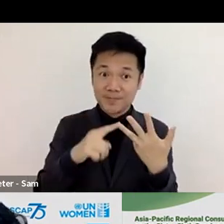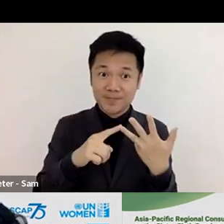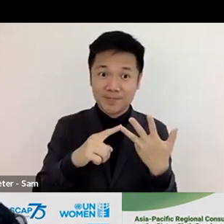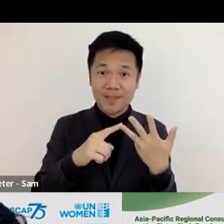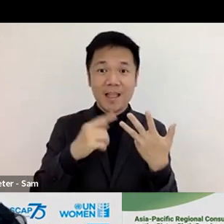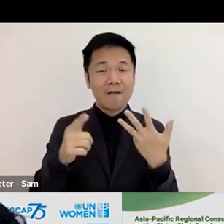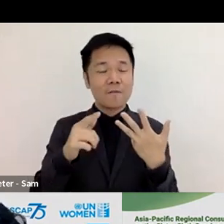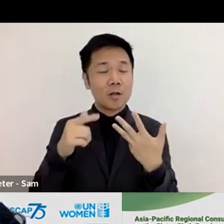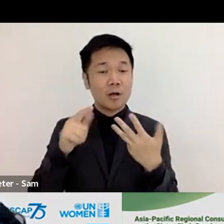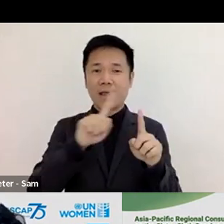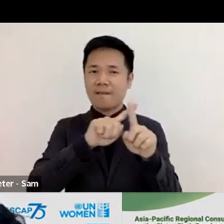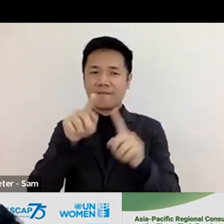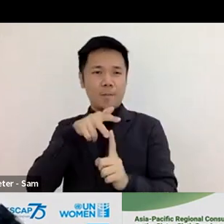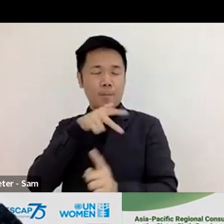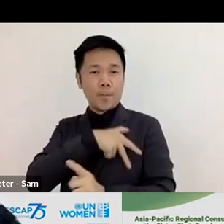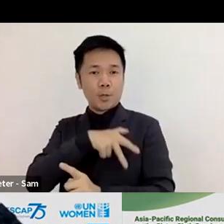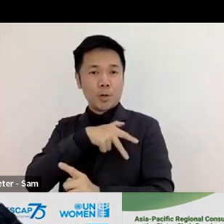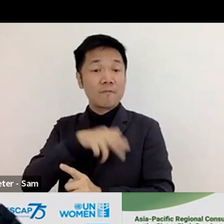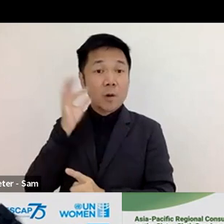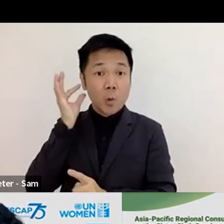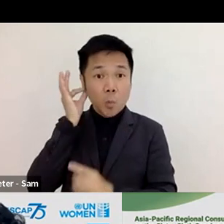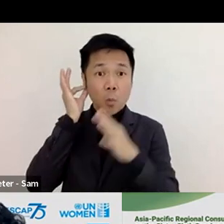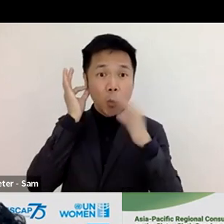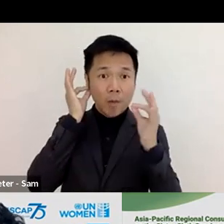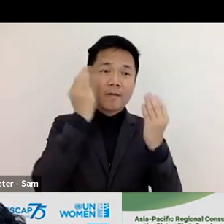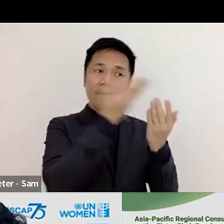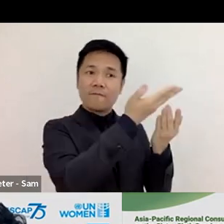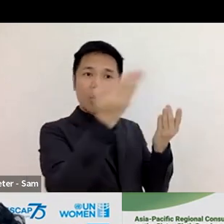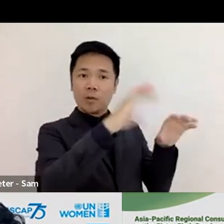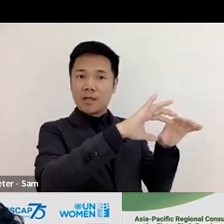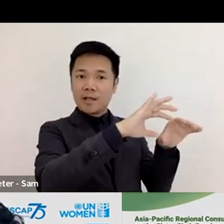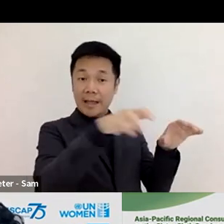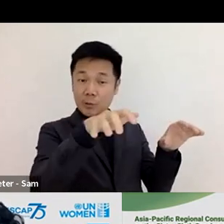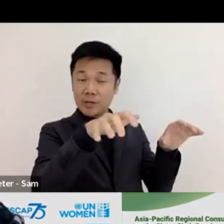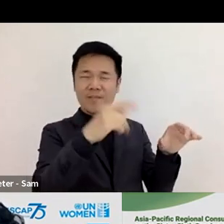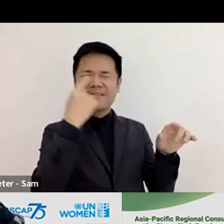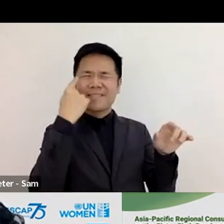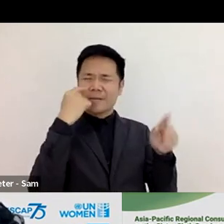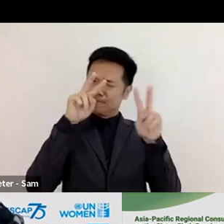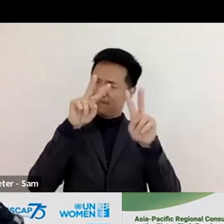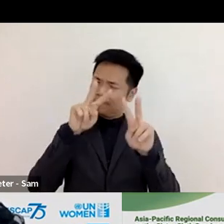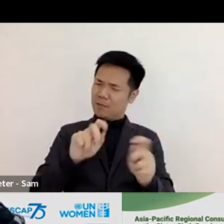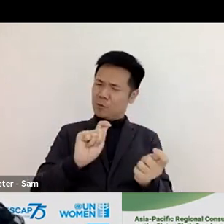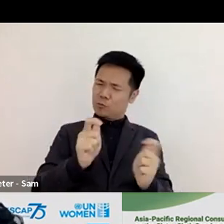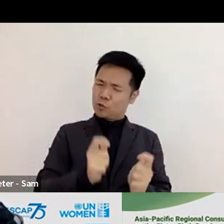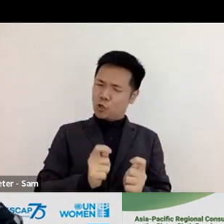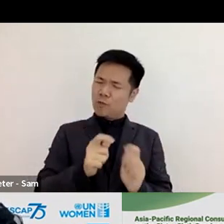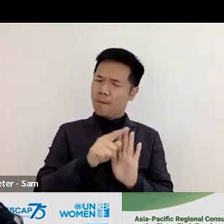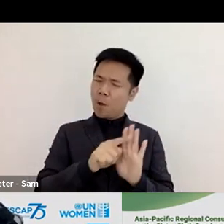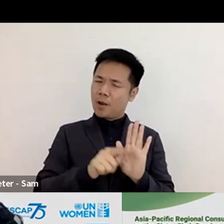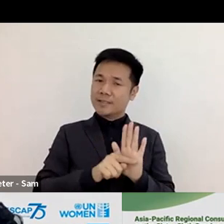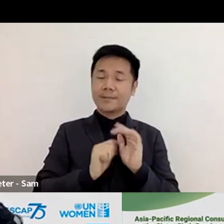gender ministries and the national review and the assessment process. In this session, we aim to learn from